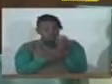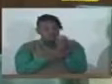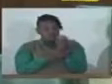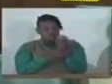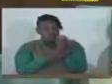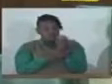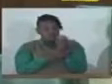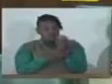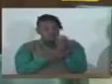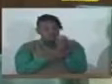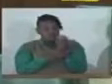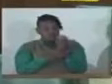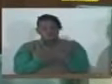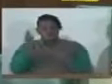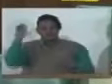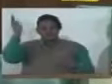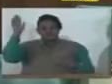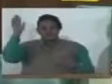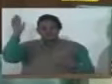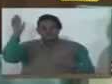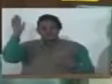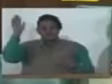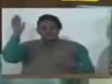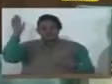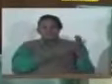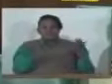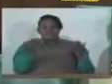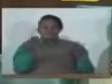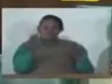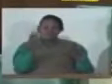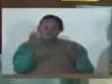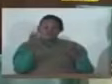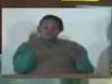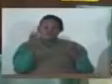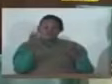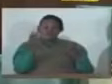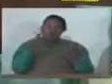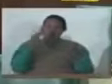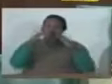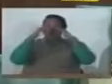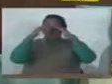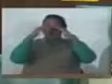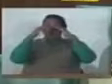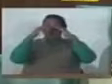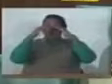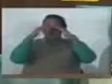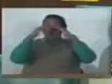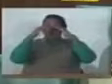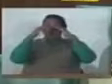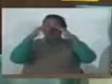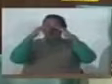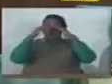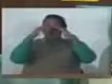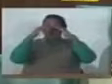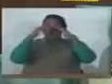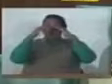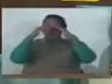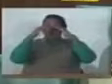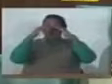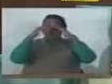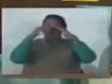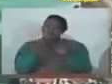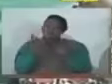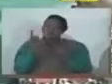poor family cannot expect the state to do something for them, someone who is not a